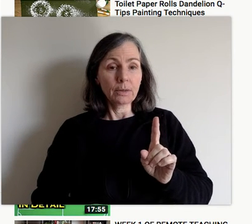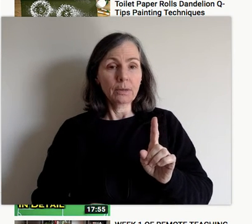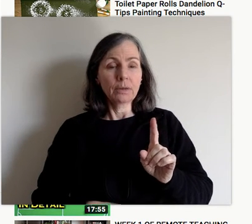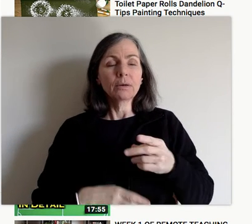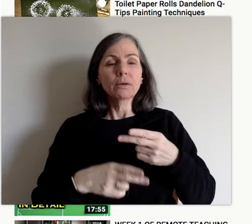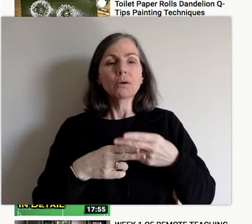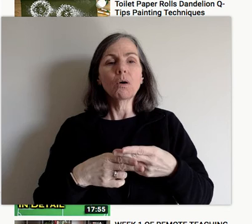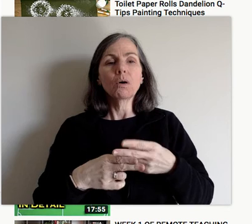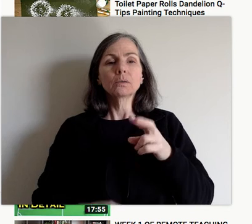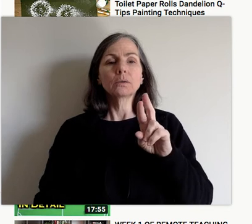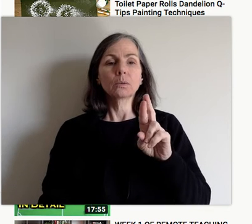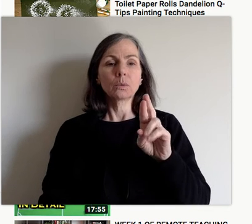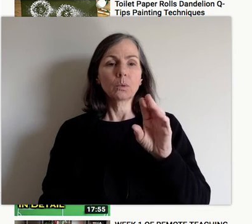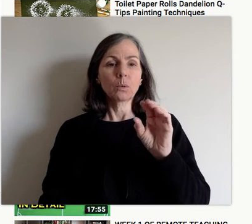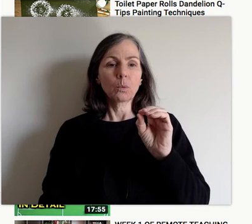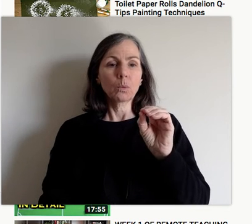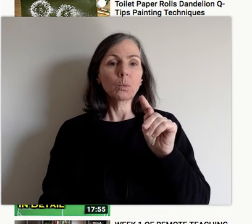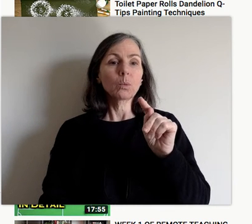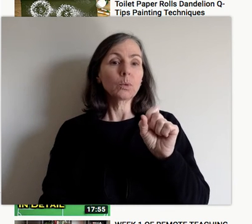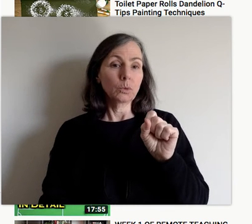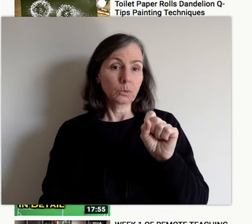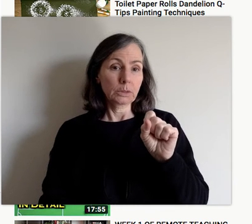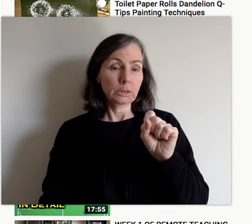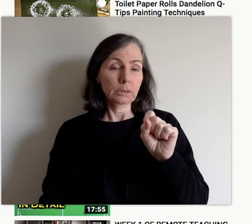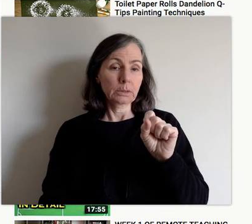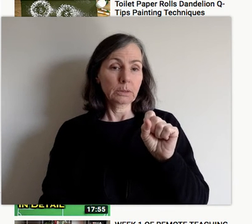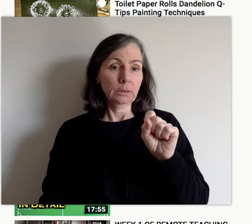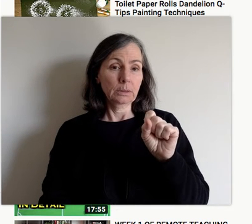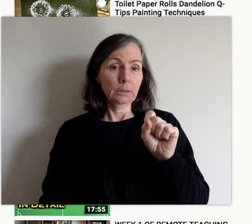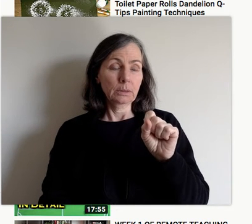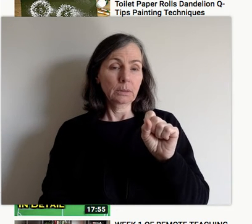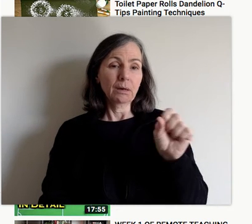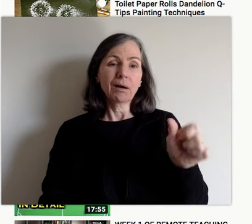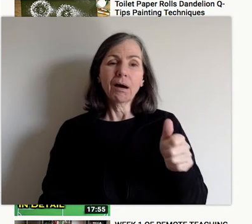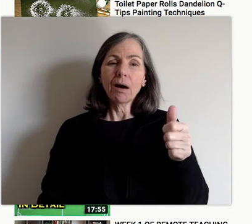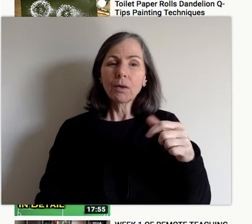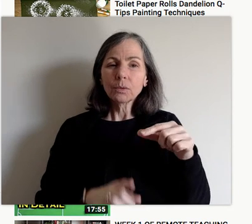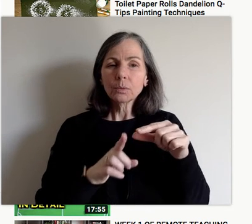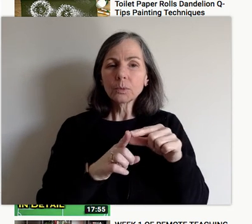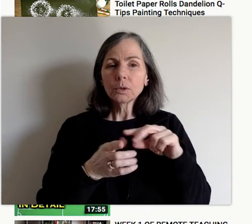roots, also called the zeros,